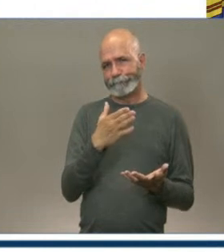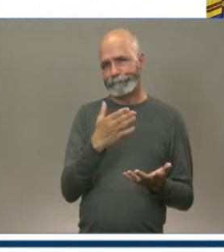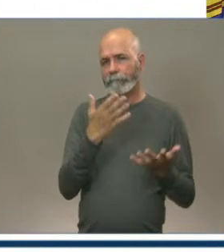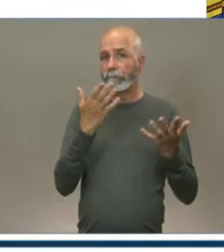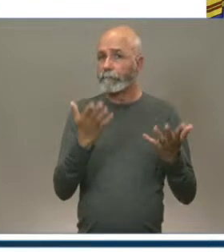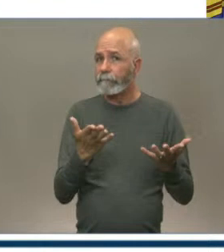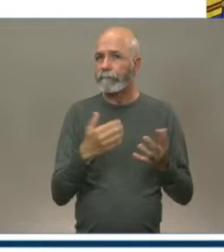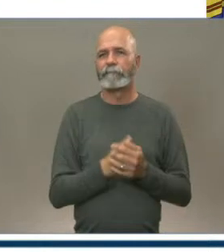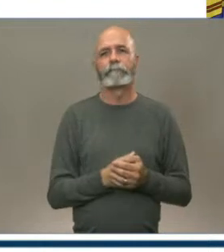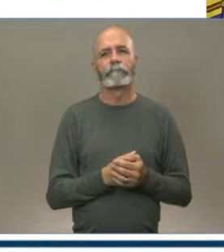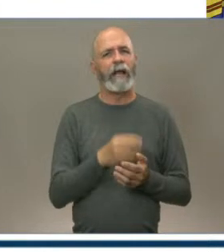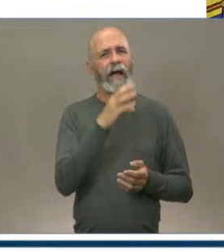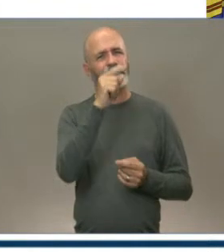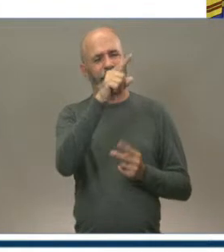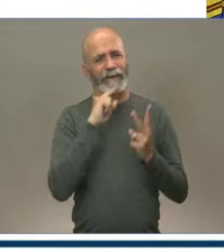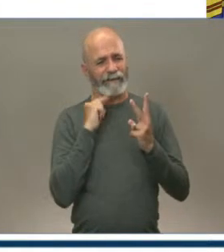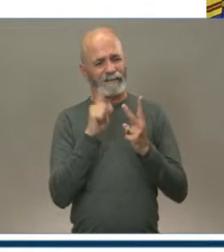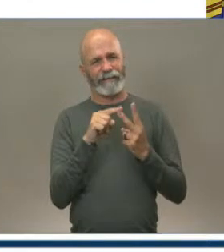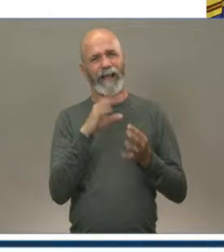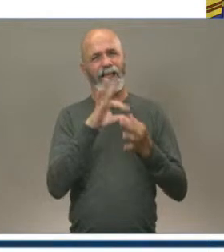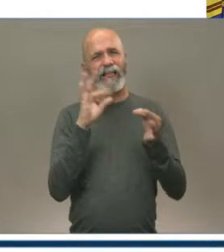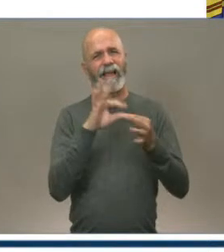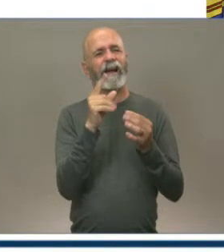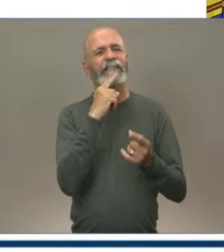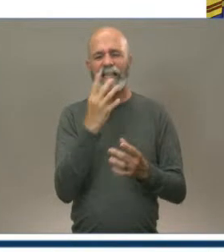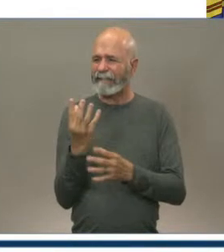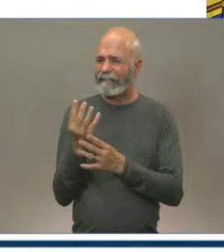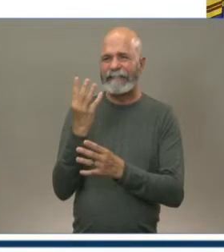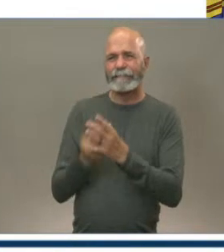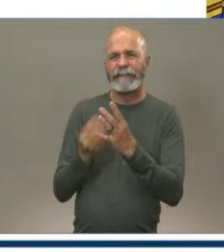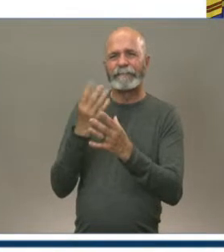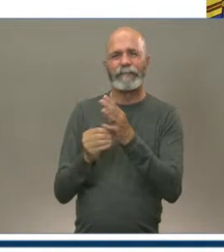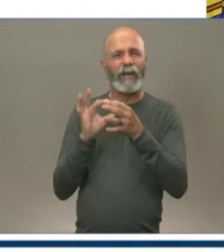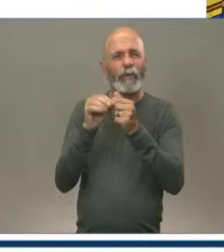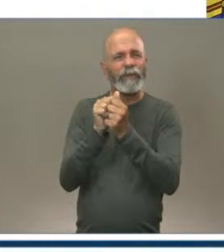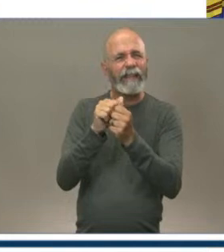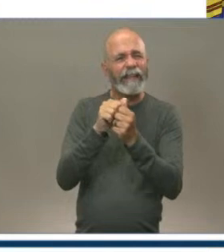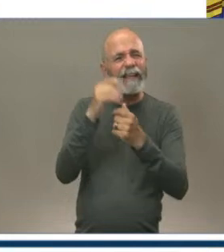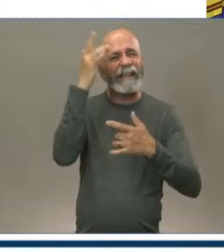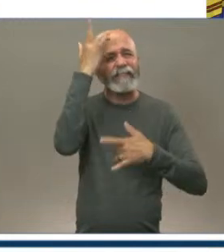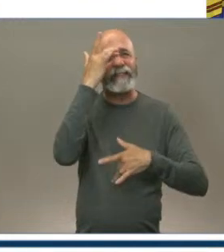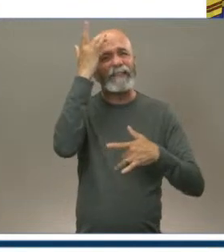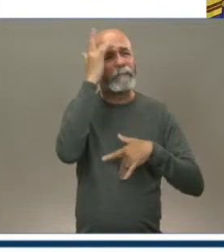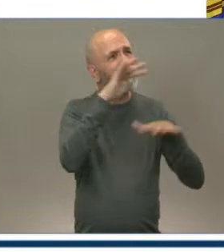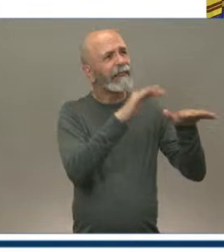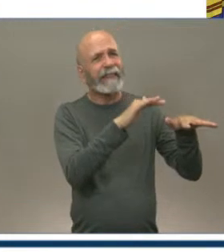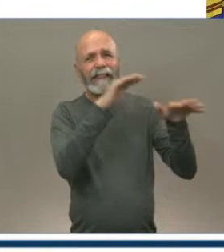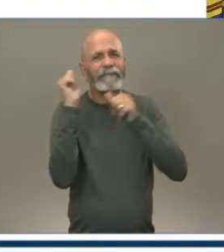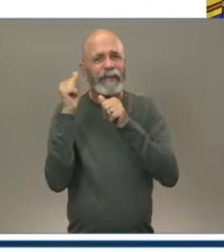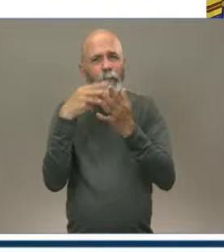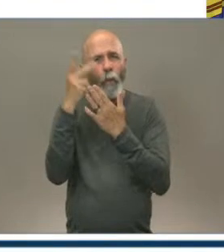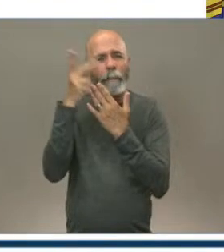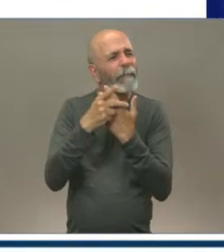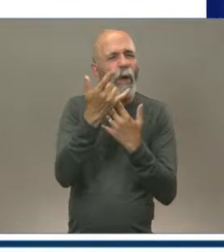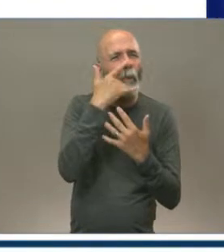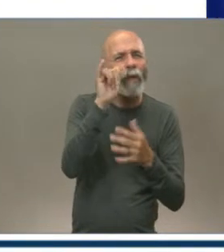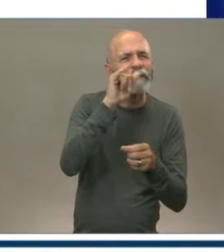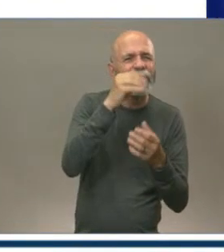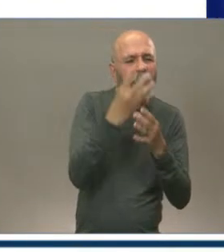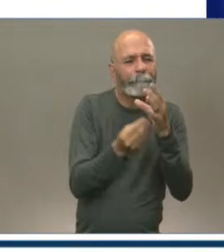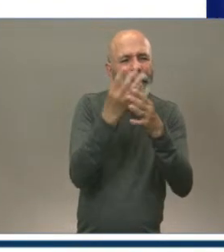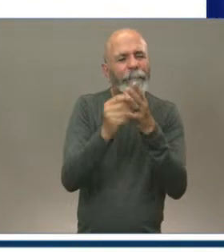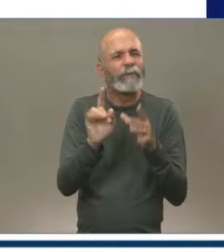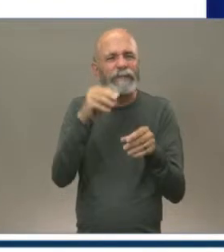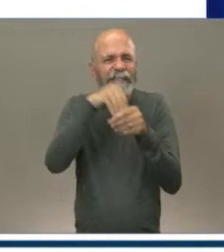those gaps that you mentioned as it relates to the federal sick leave program. Certainly. So this has been a topic